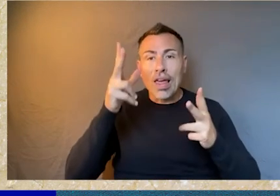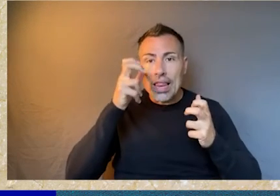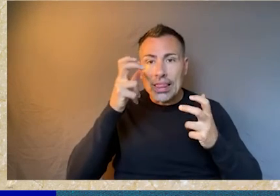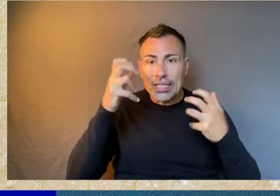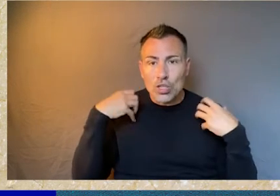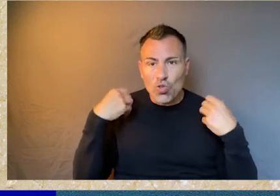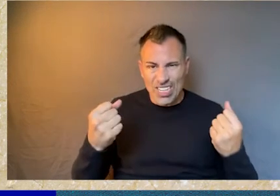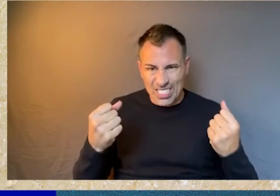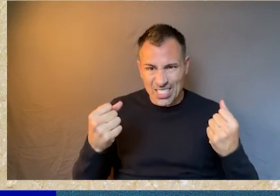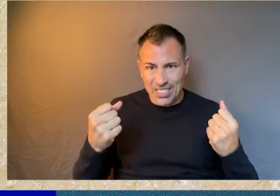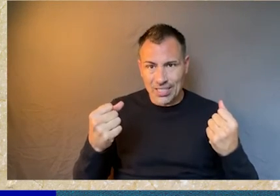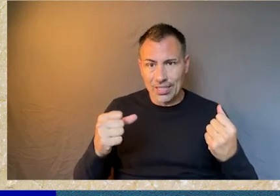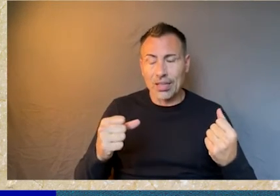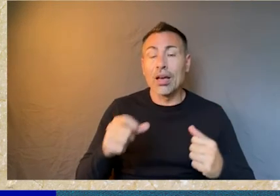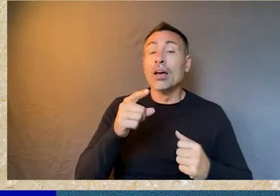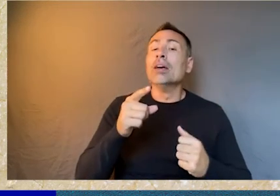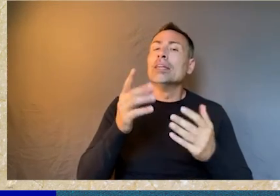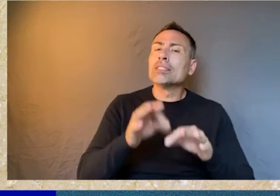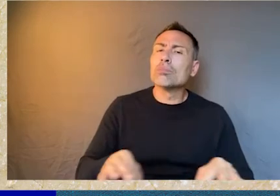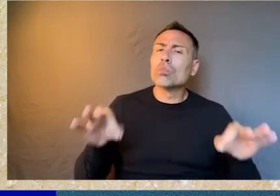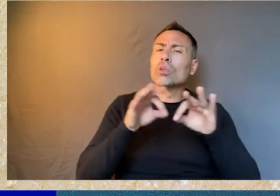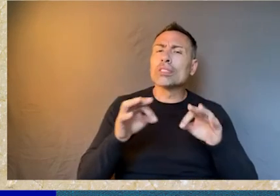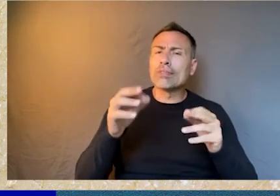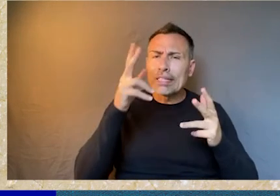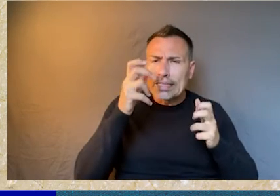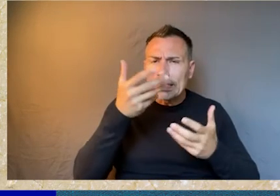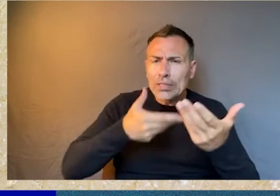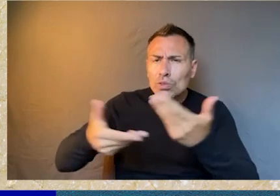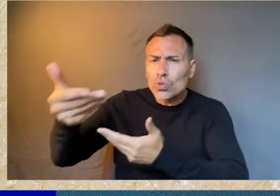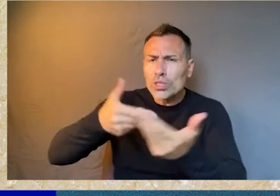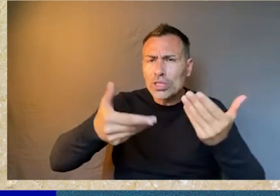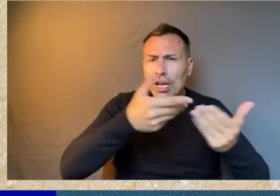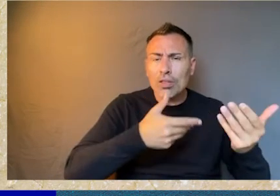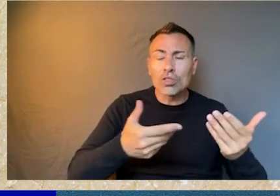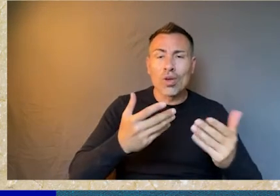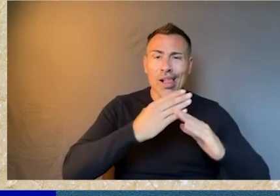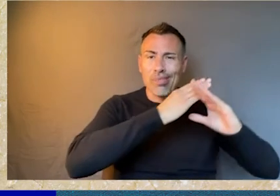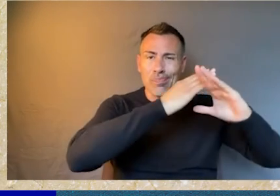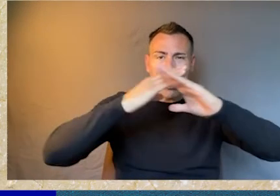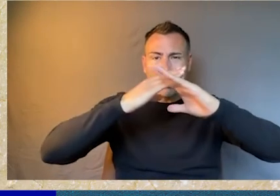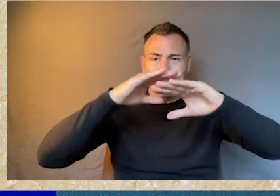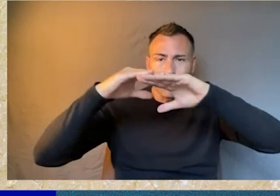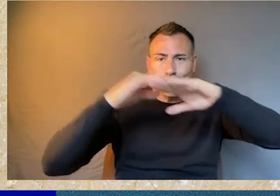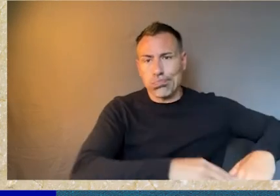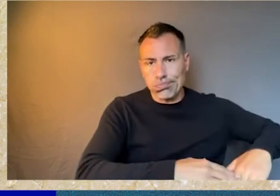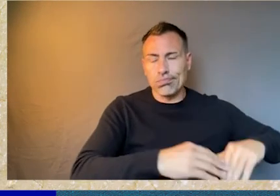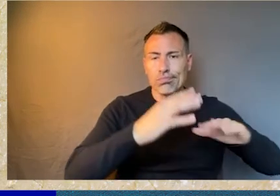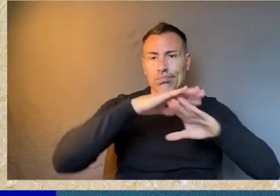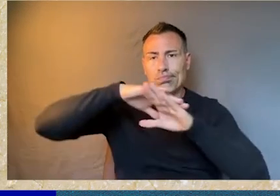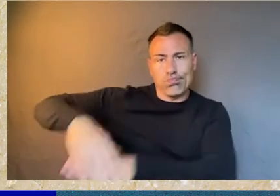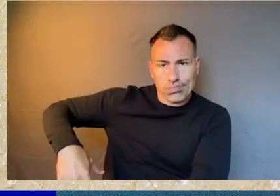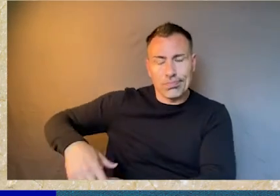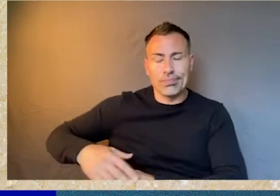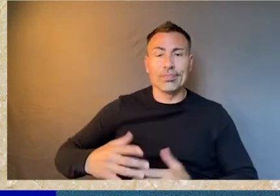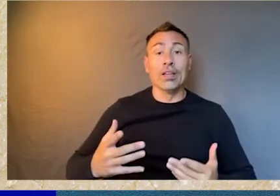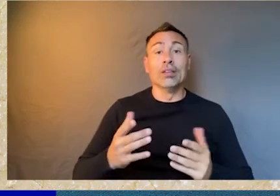Courageously. Basically, the importance of listening to each other to break those barriers. So please, yes, it's